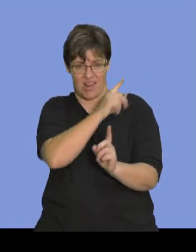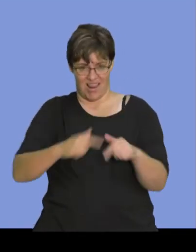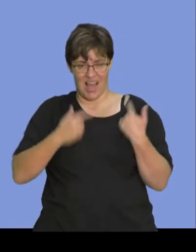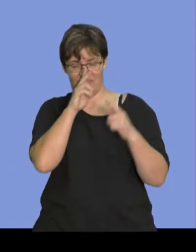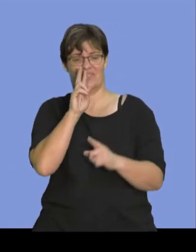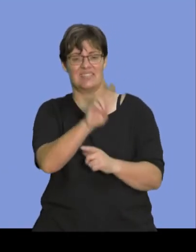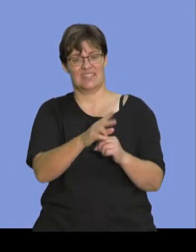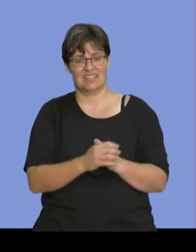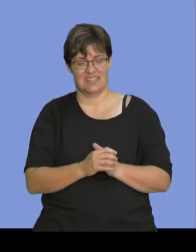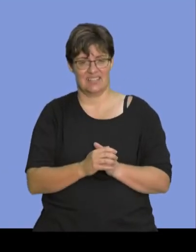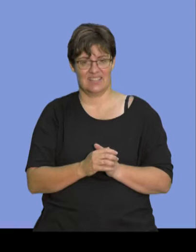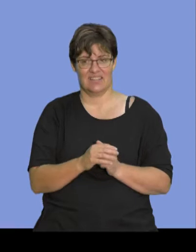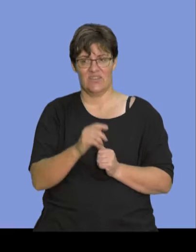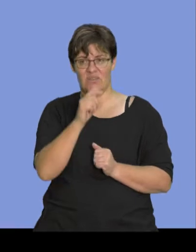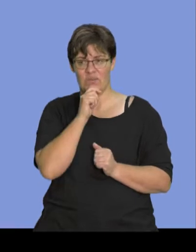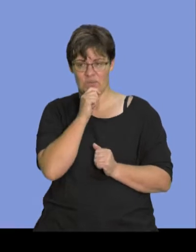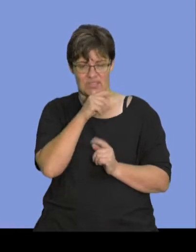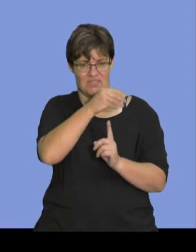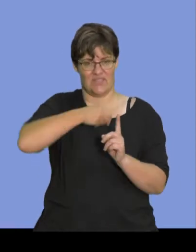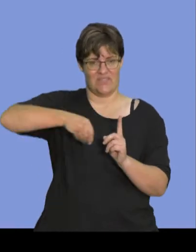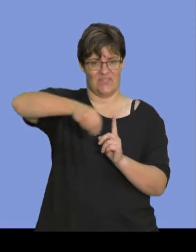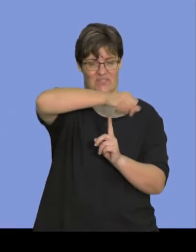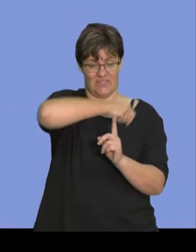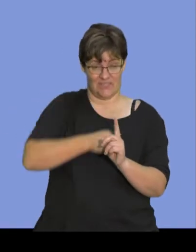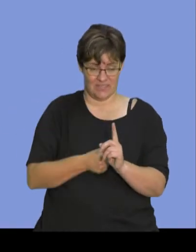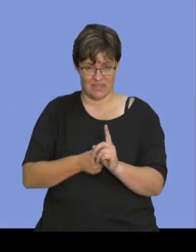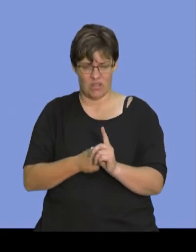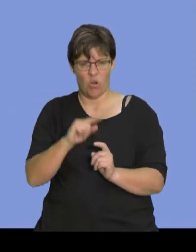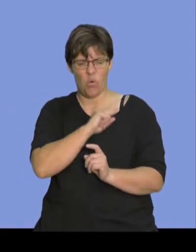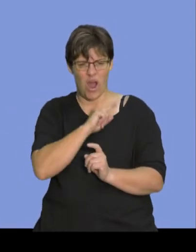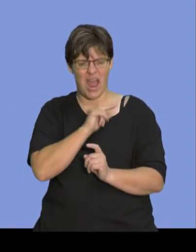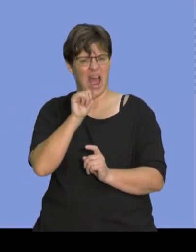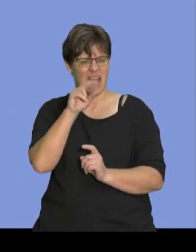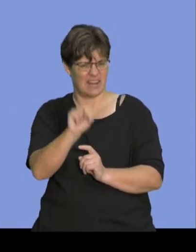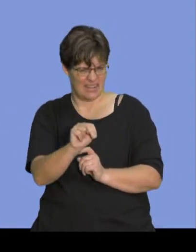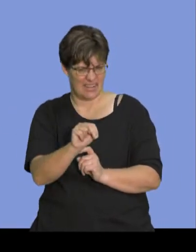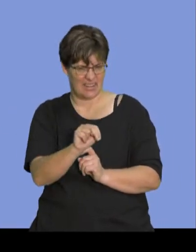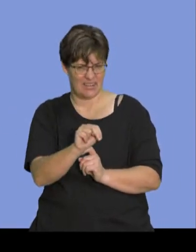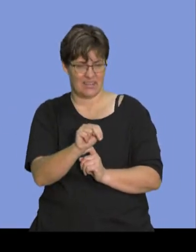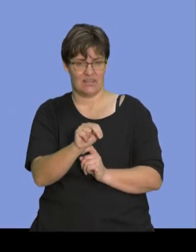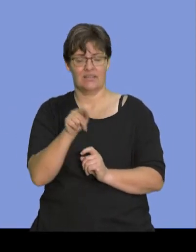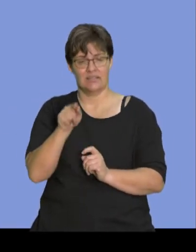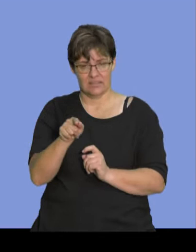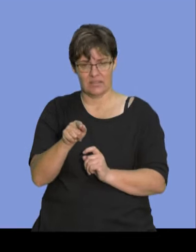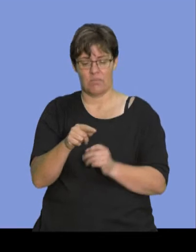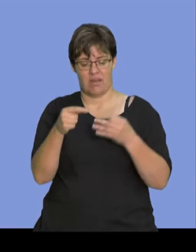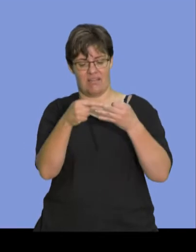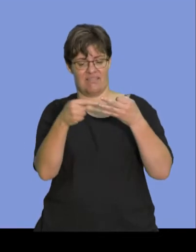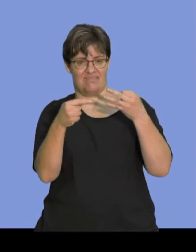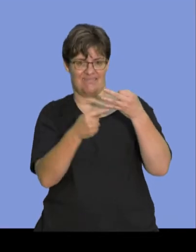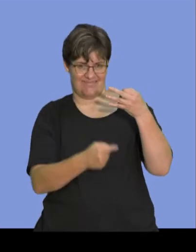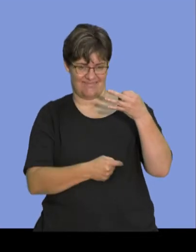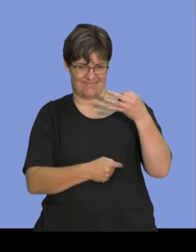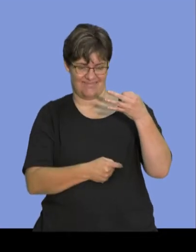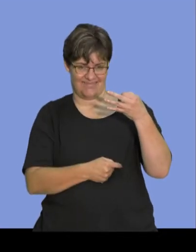how you'd see it in real life, as shown using ion filings. And the reason why we choose to use ion is